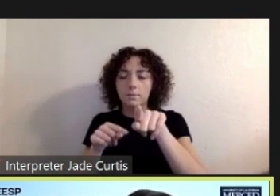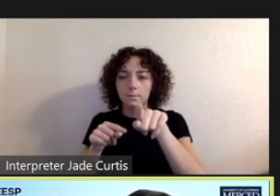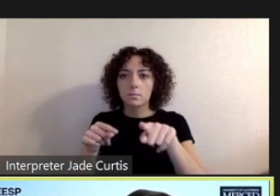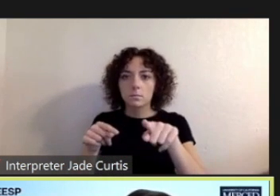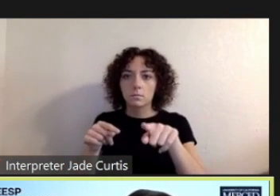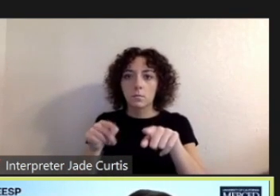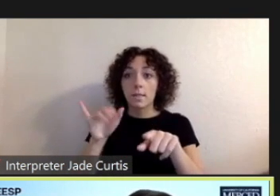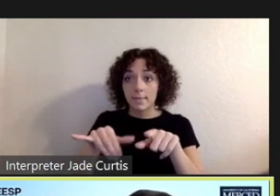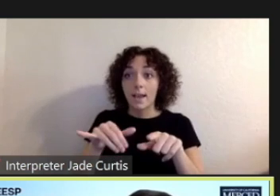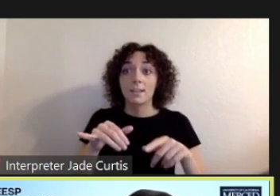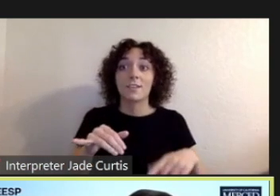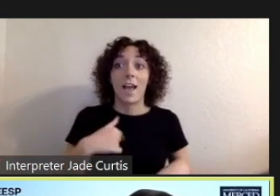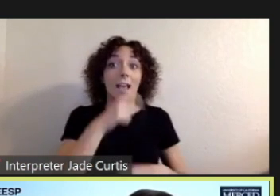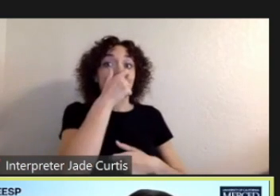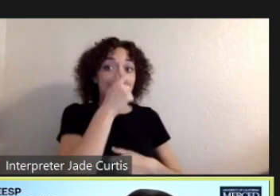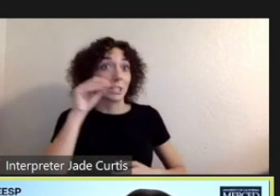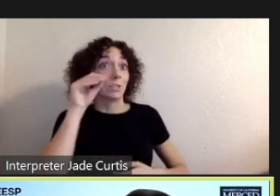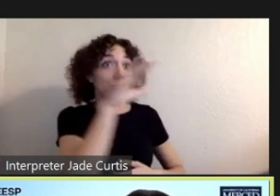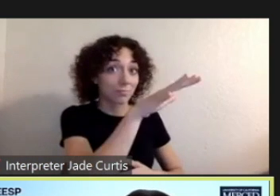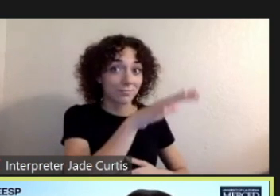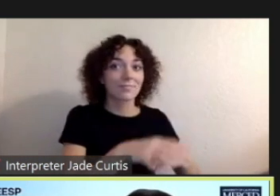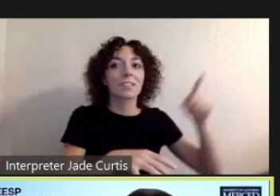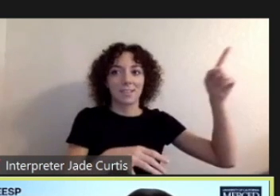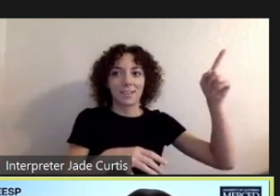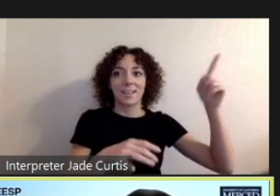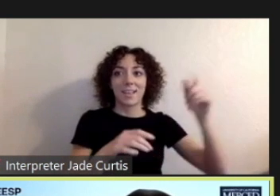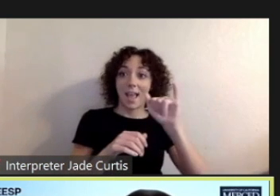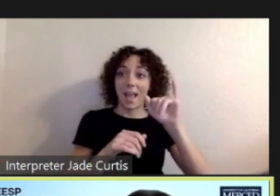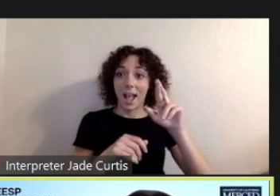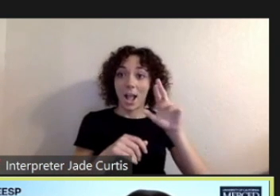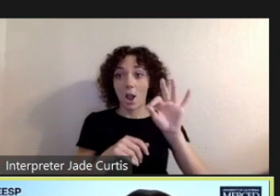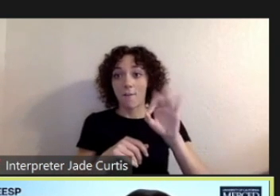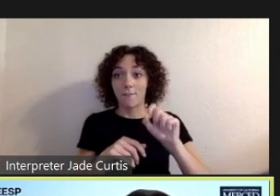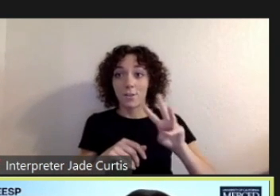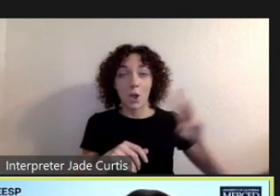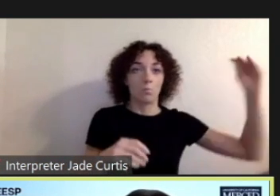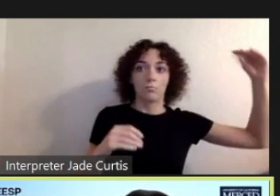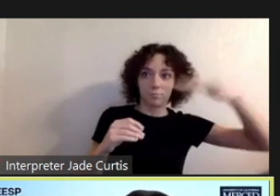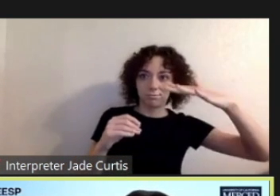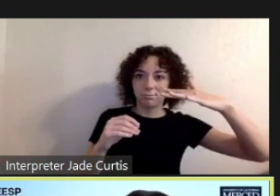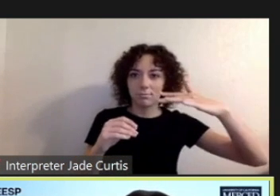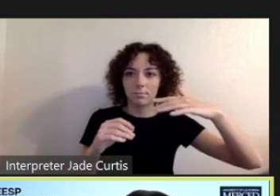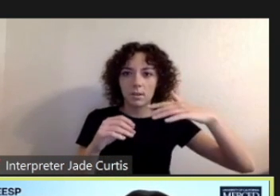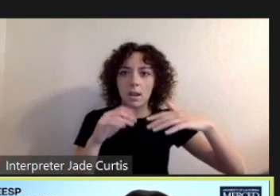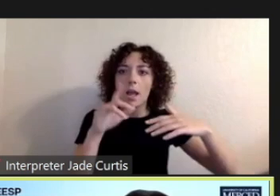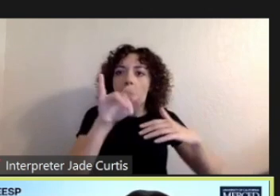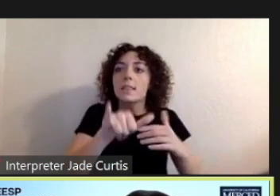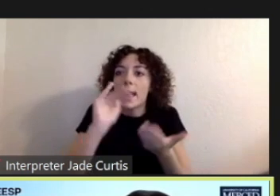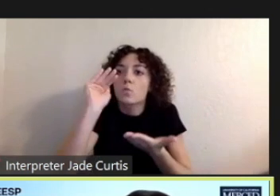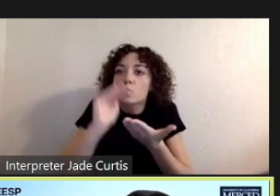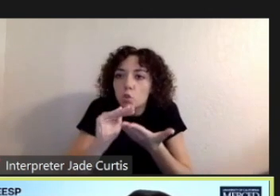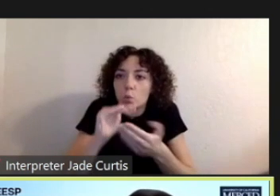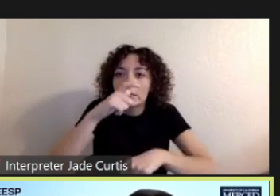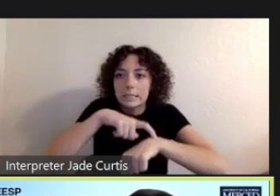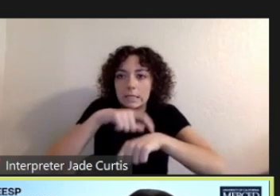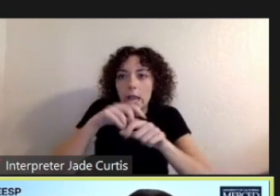sneeze in the opposite direction to the airflow, incorporating a partition reduces the time of exposure, the total number of particles